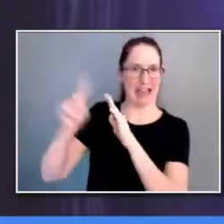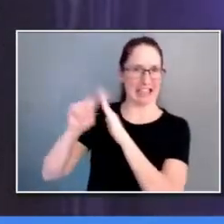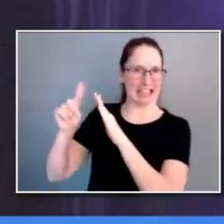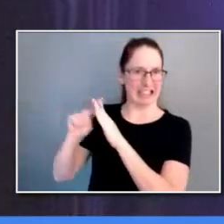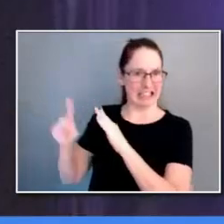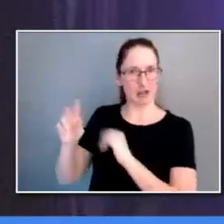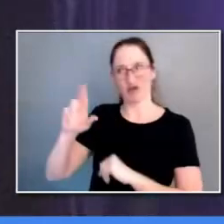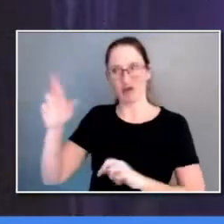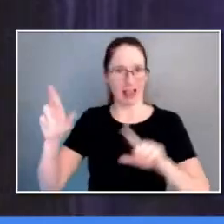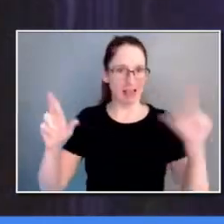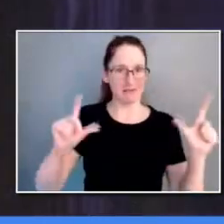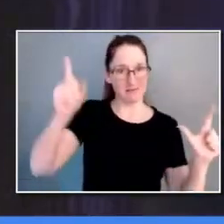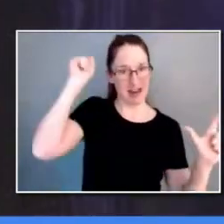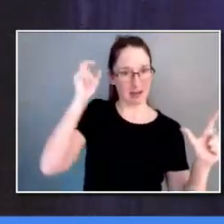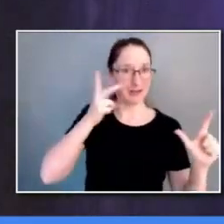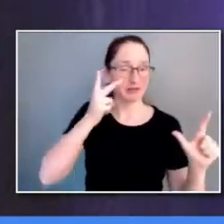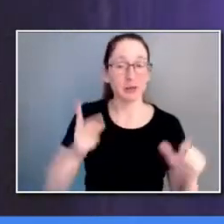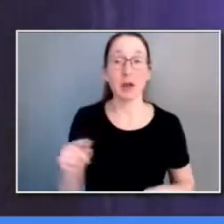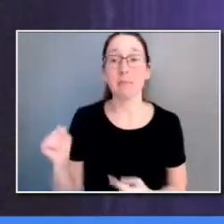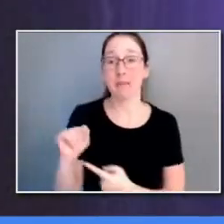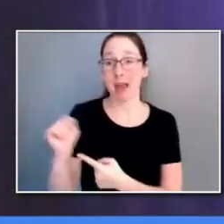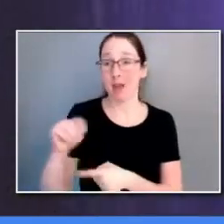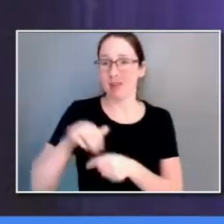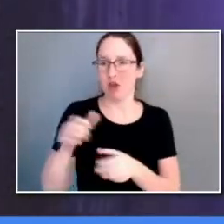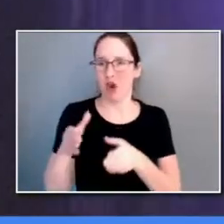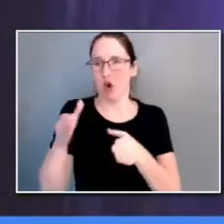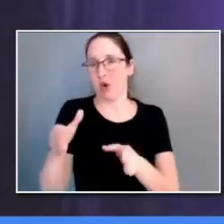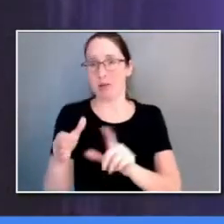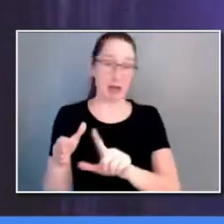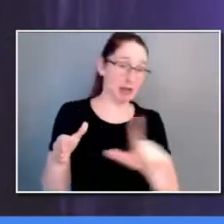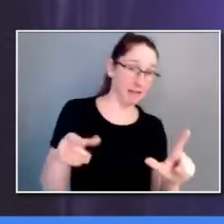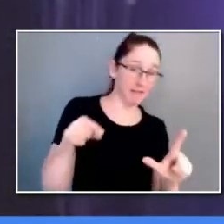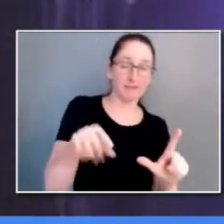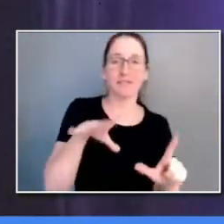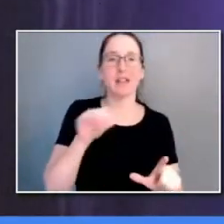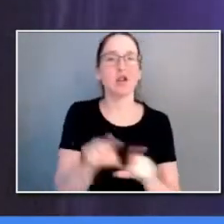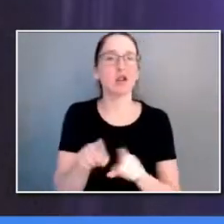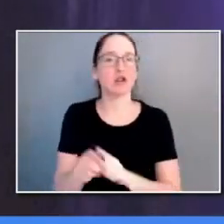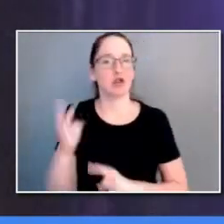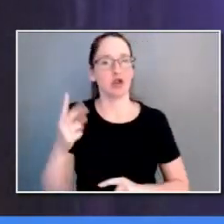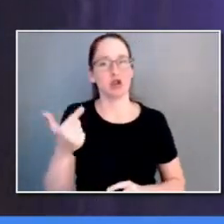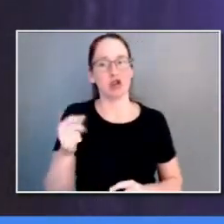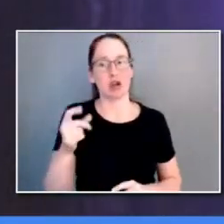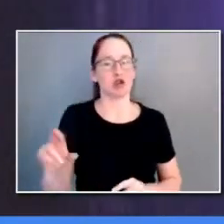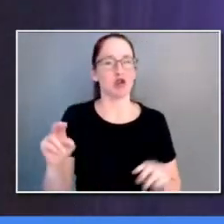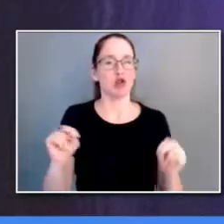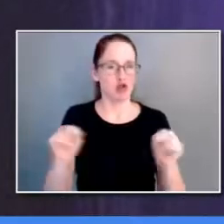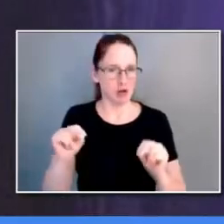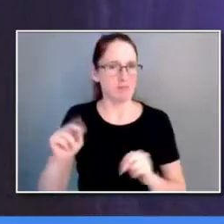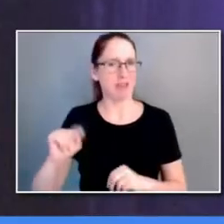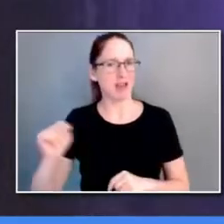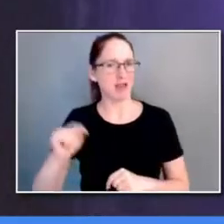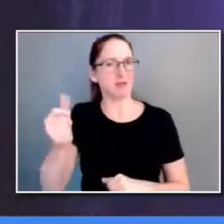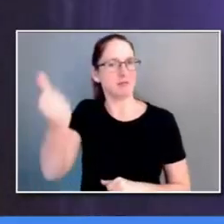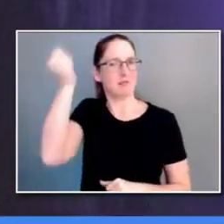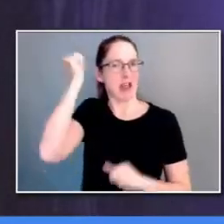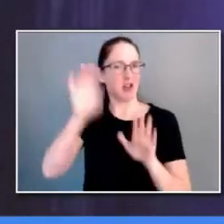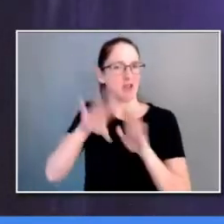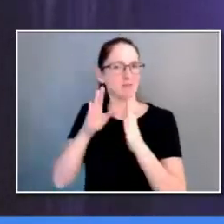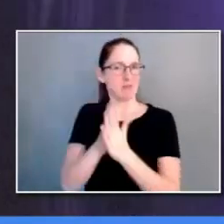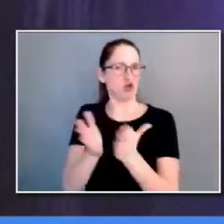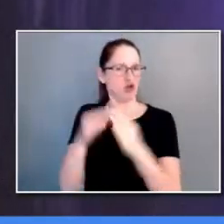right and the left. The bathrooms are in the hallway to my left, and there's also 2 gender-neutral bathrooms as well in the back of the bookstore, behind the